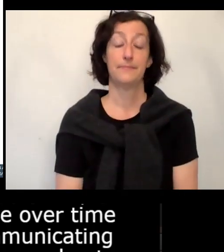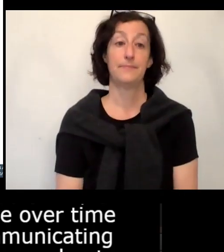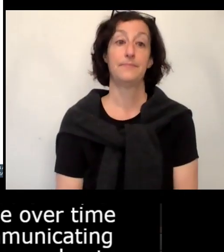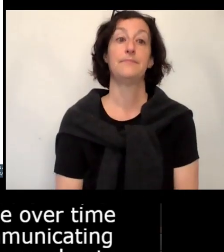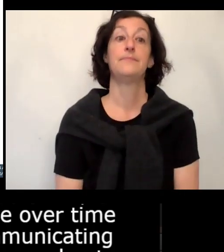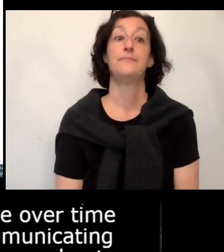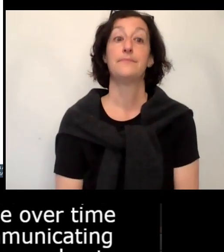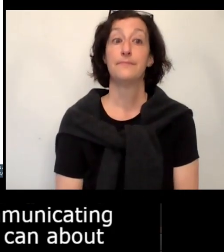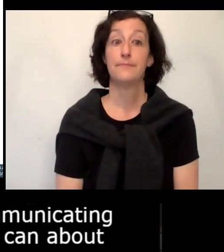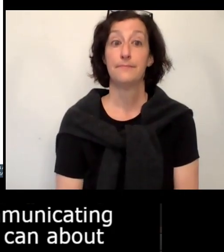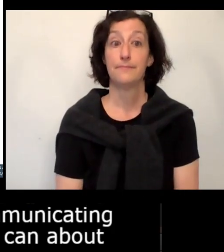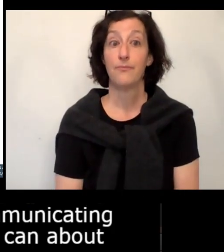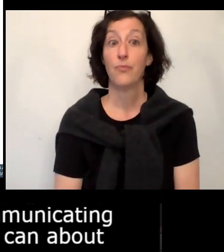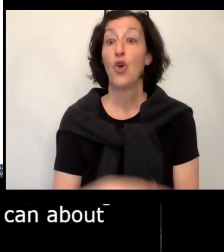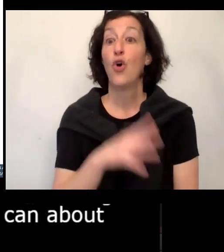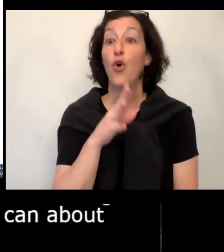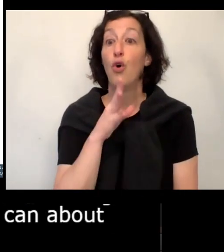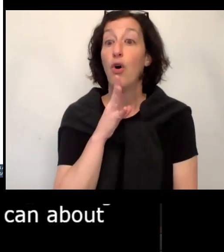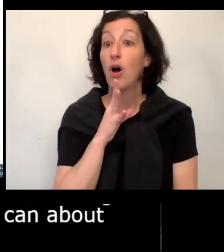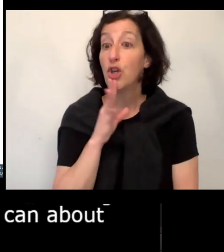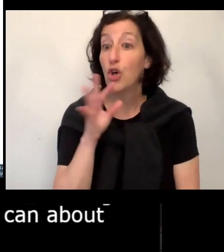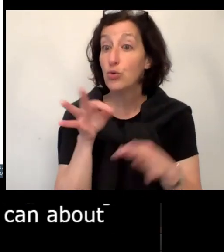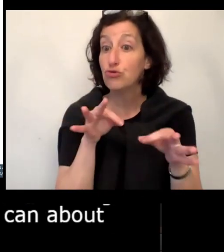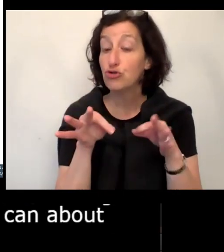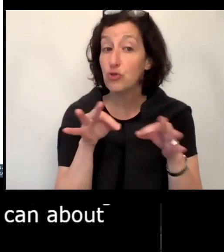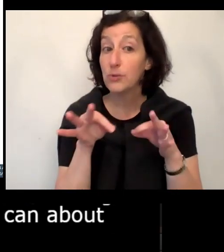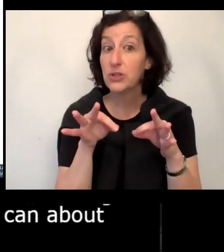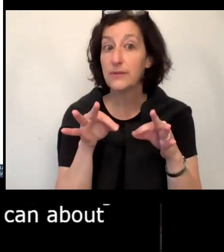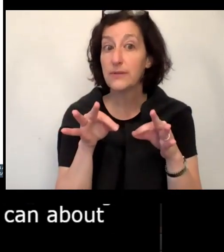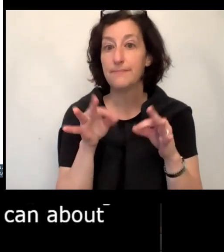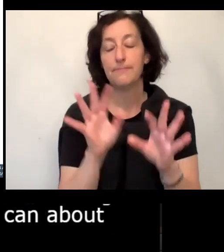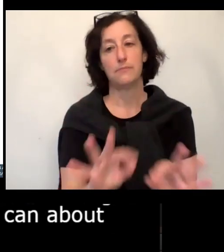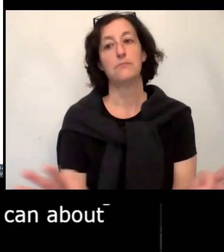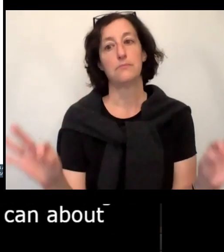Audio descriptions, obviously, also very important.